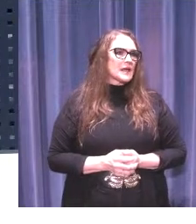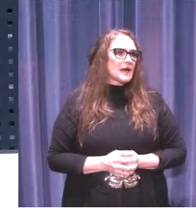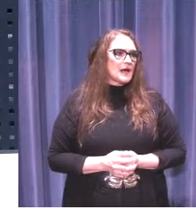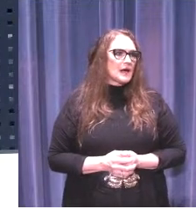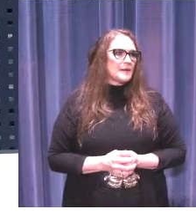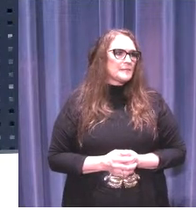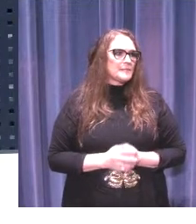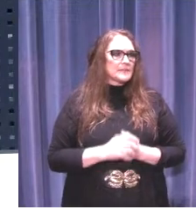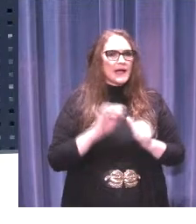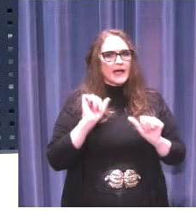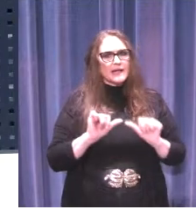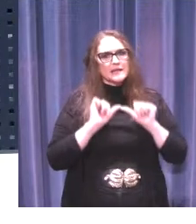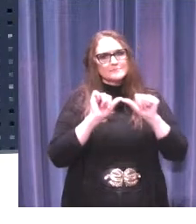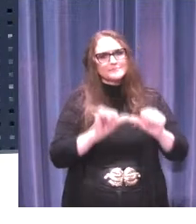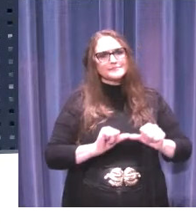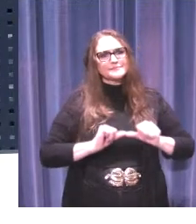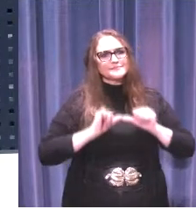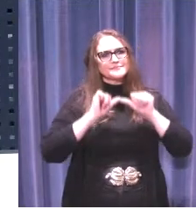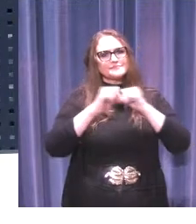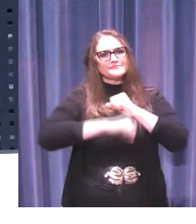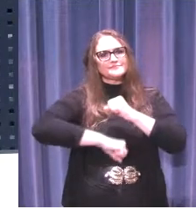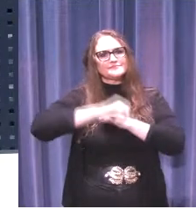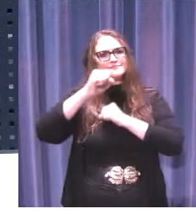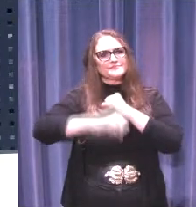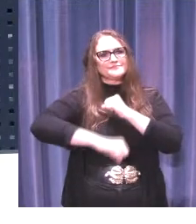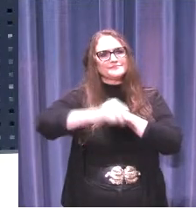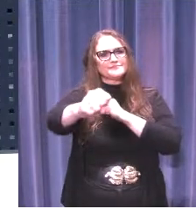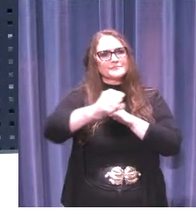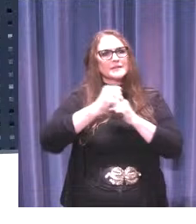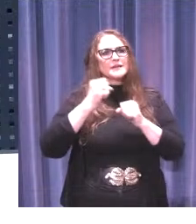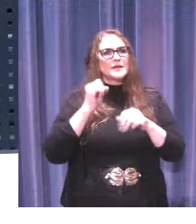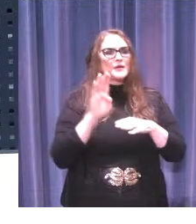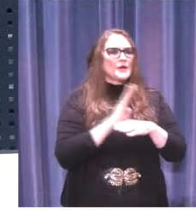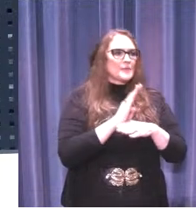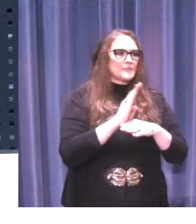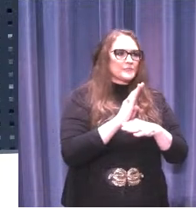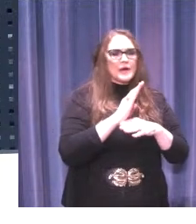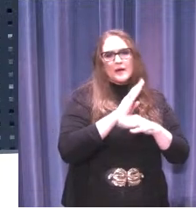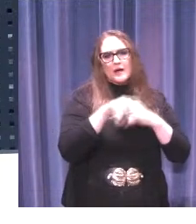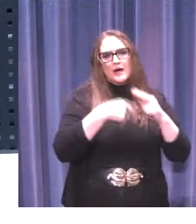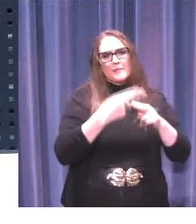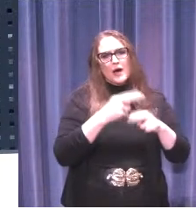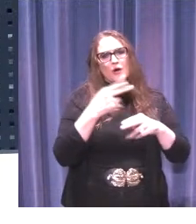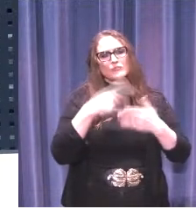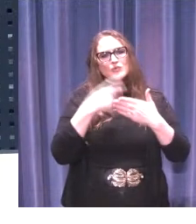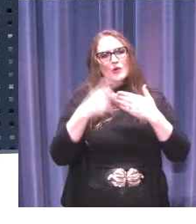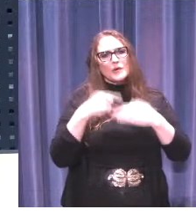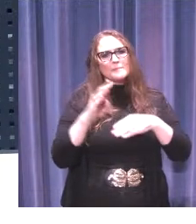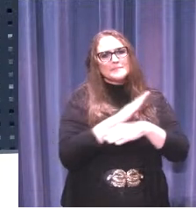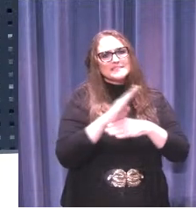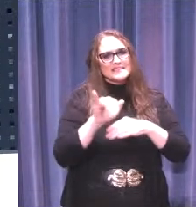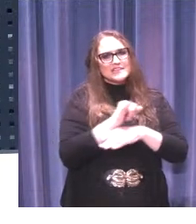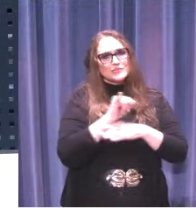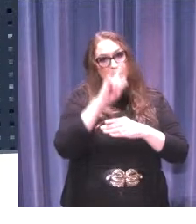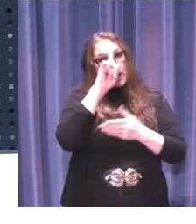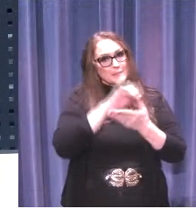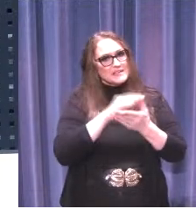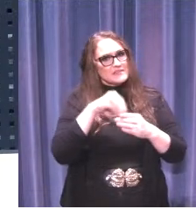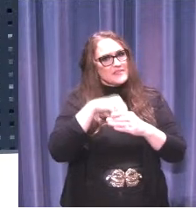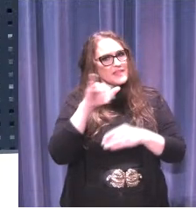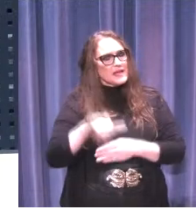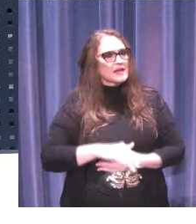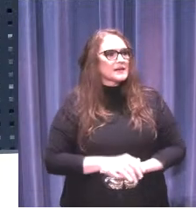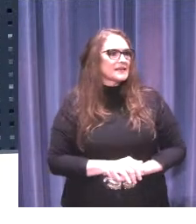I could go on at great length about programs with business and industry. I believe in it.